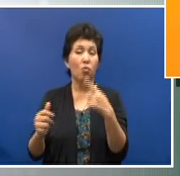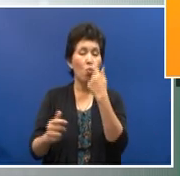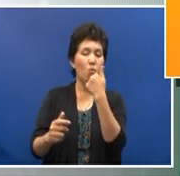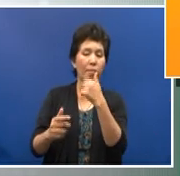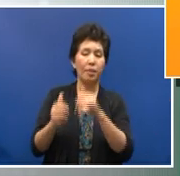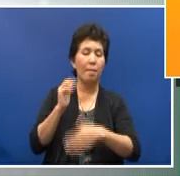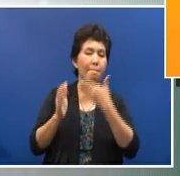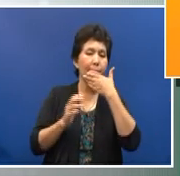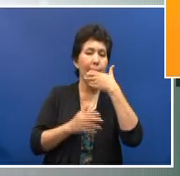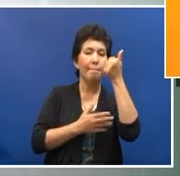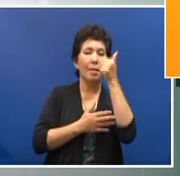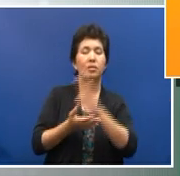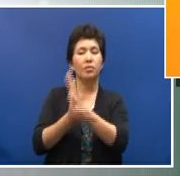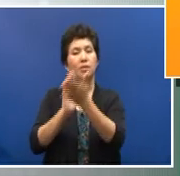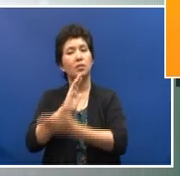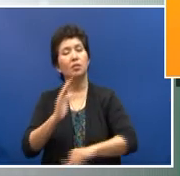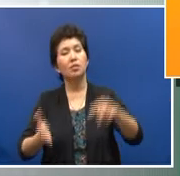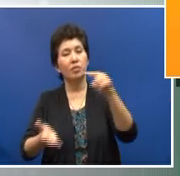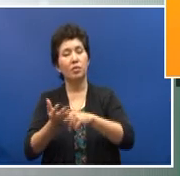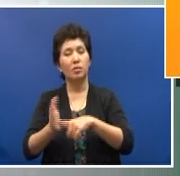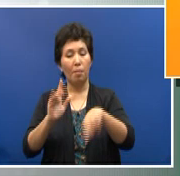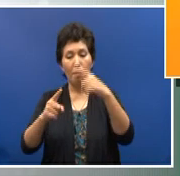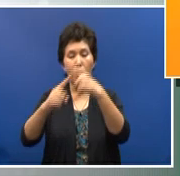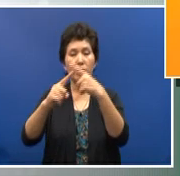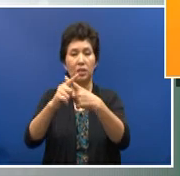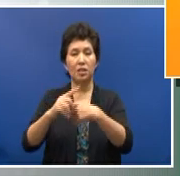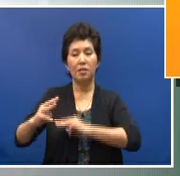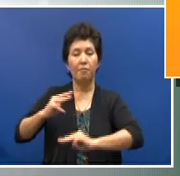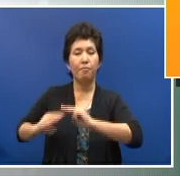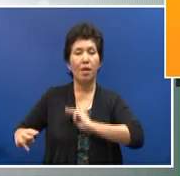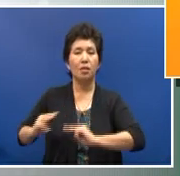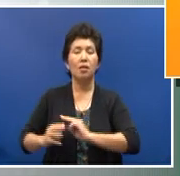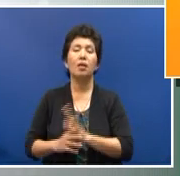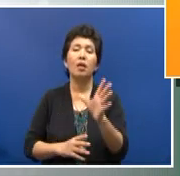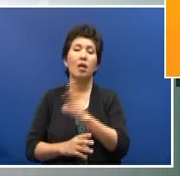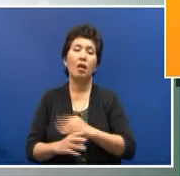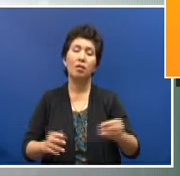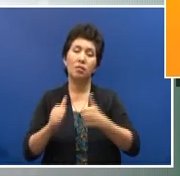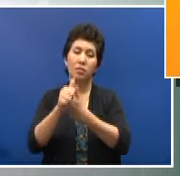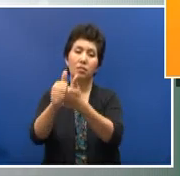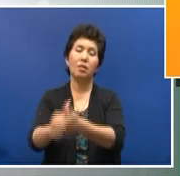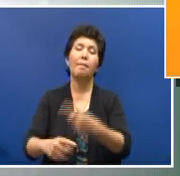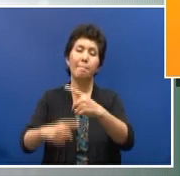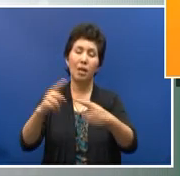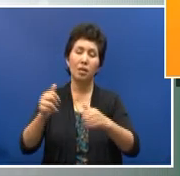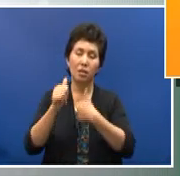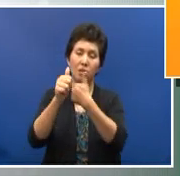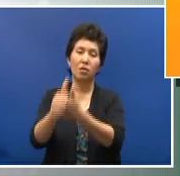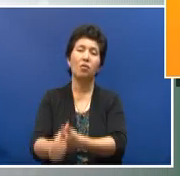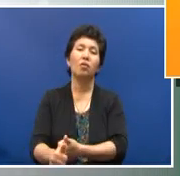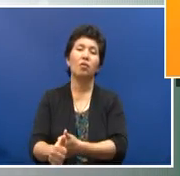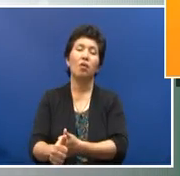best. Okay, so it is something in a positive manner. Okay, according to